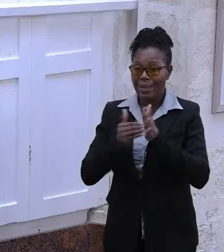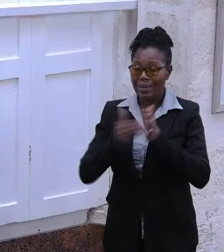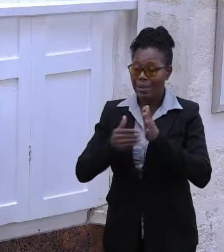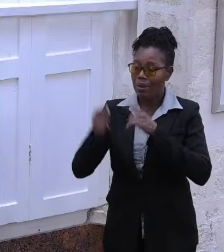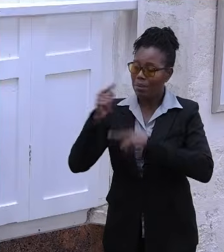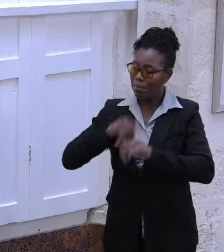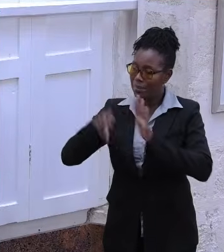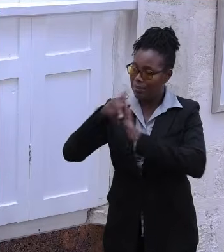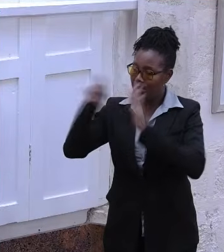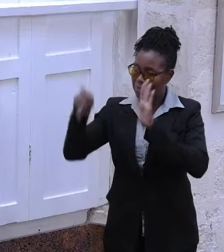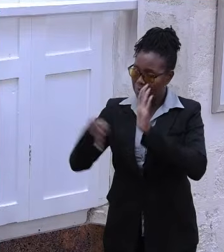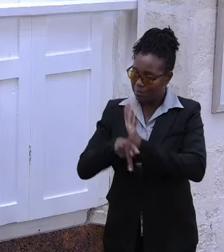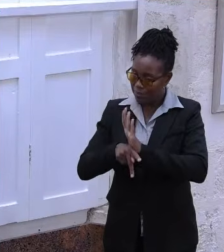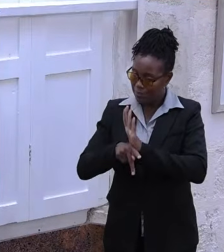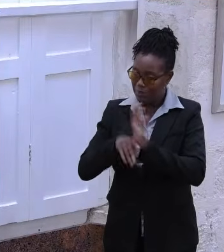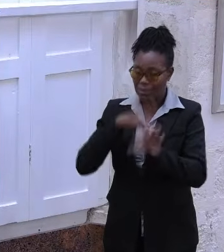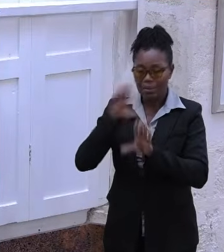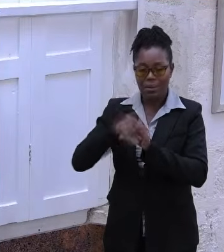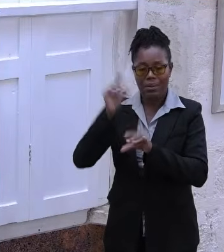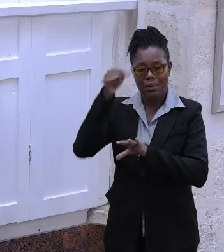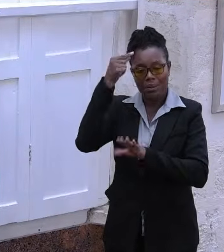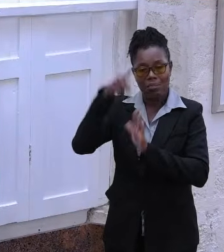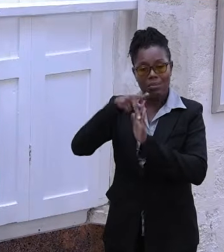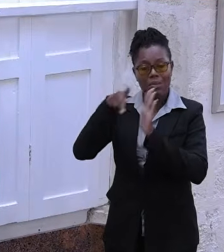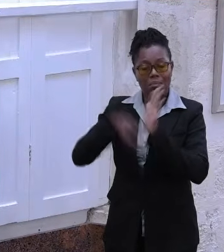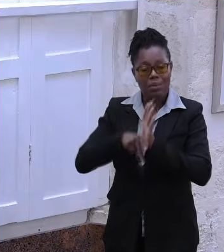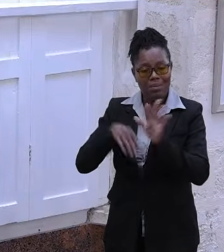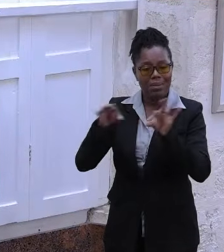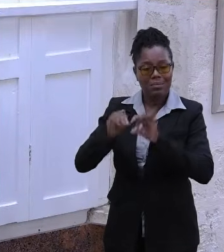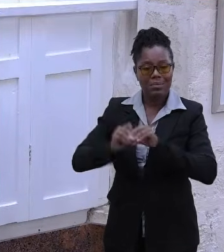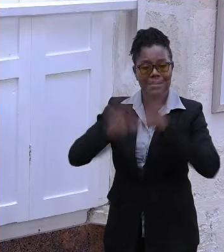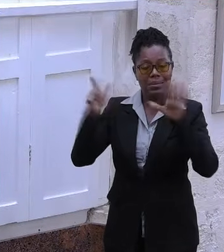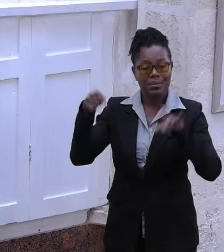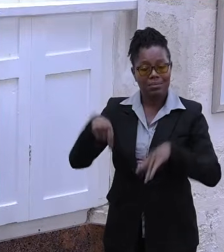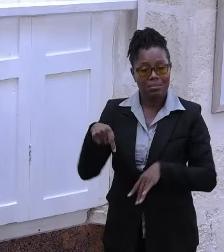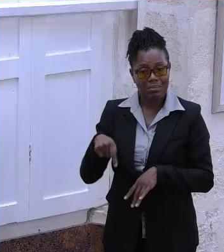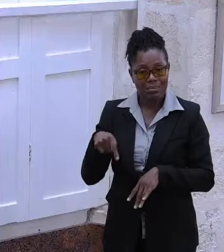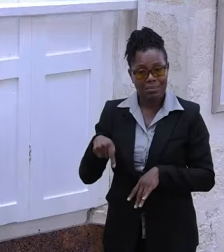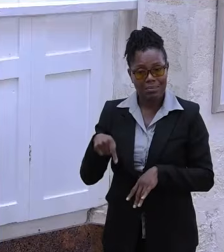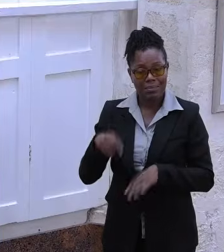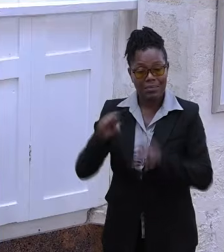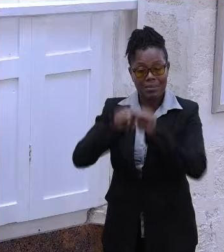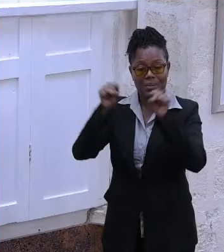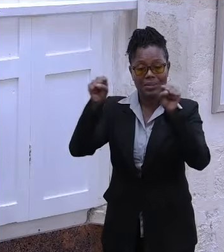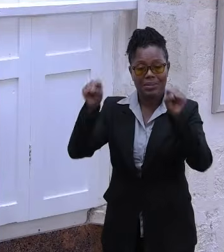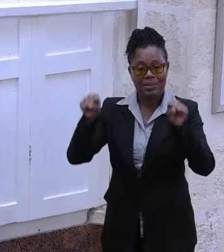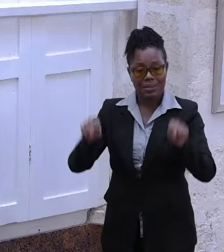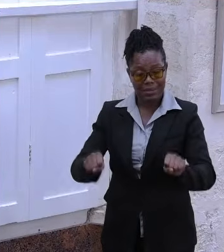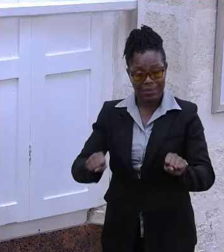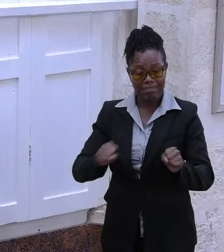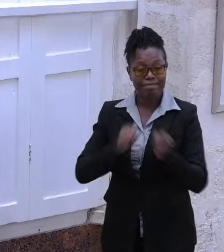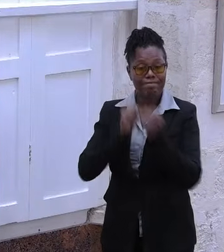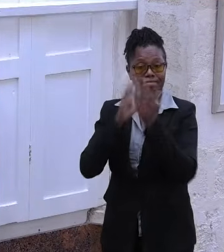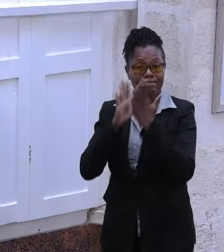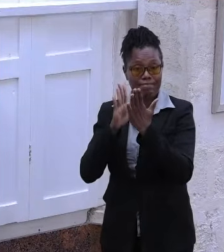policy. And the government's policy is very clear on this. The system is challenged And I'm leaving out all